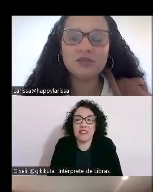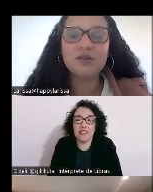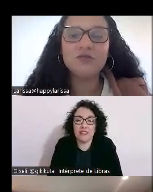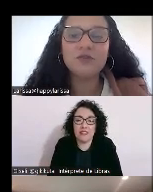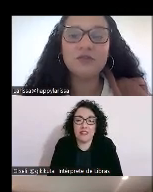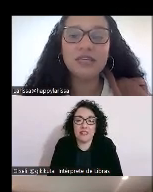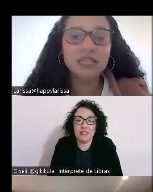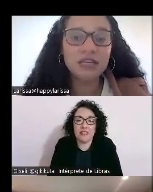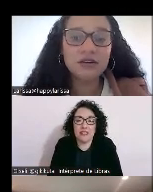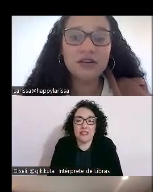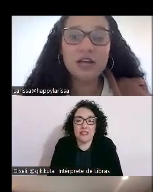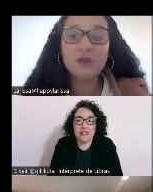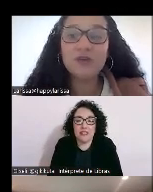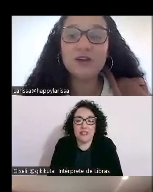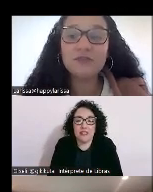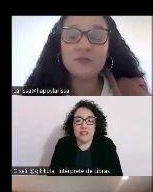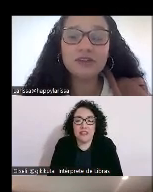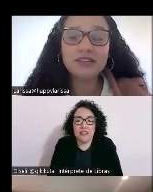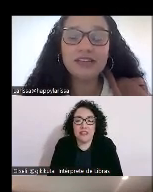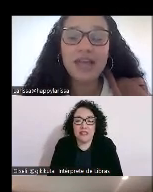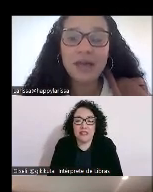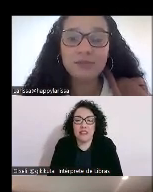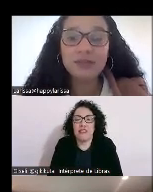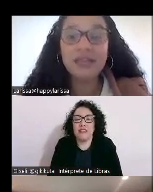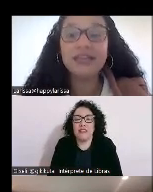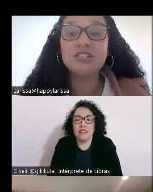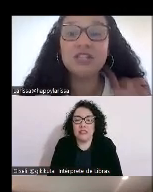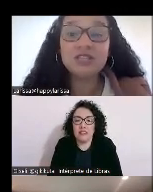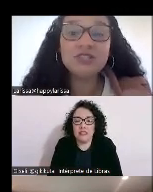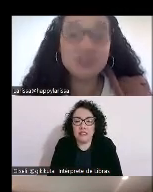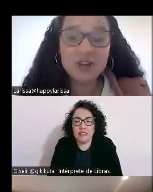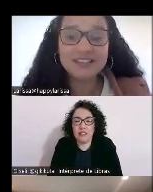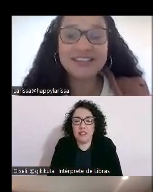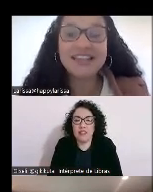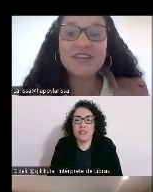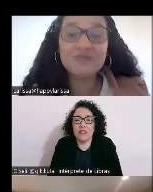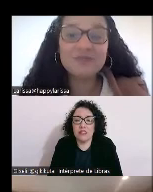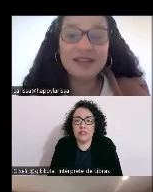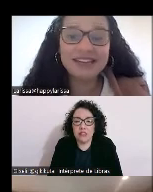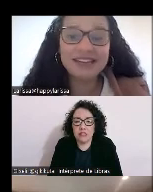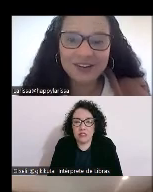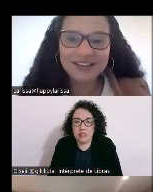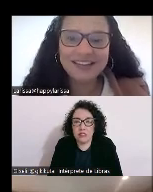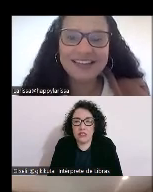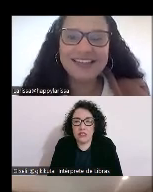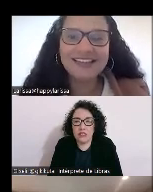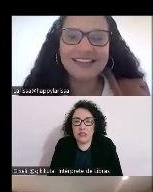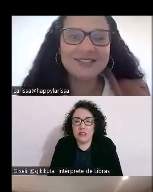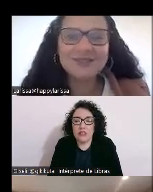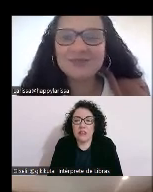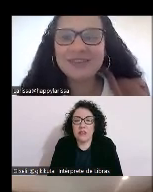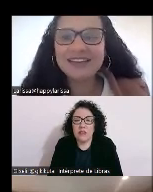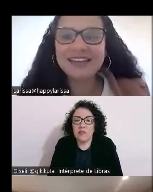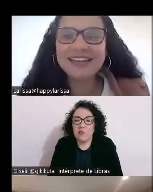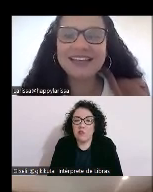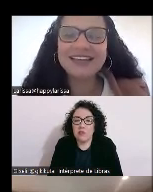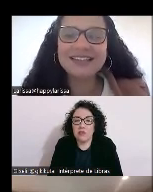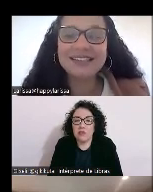you, sir, for being here. We are more than happy, and she's sure that everybody here in this